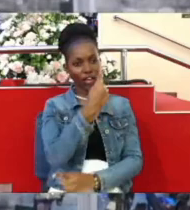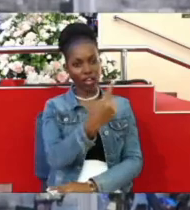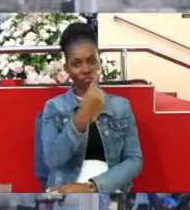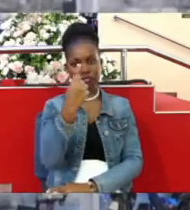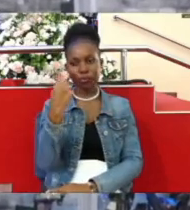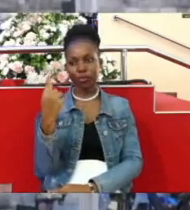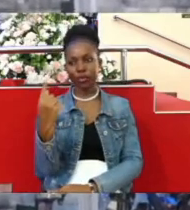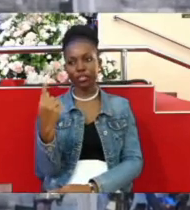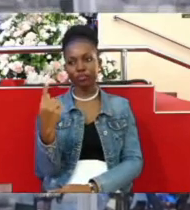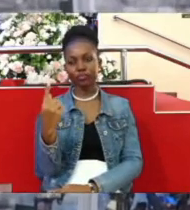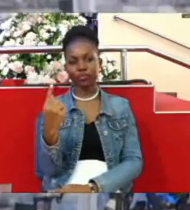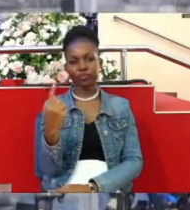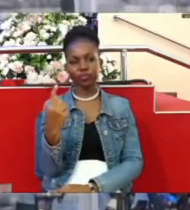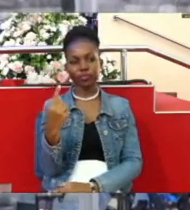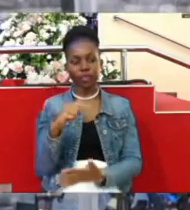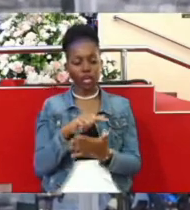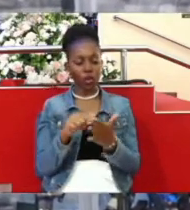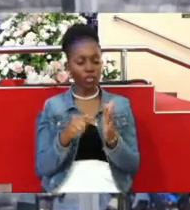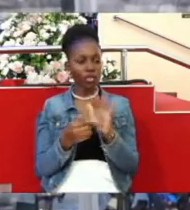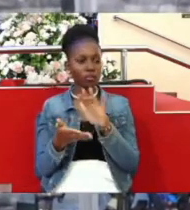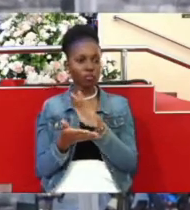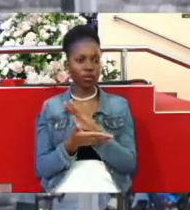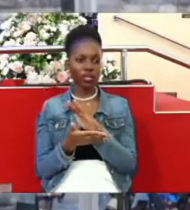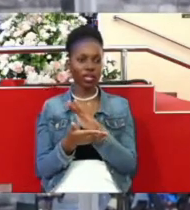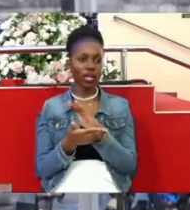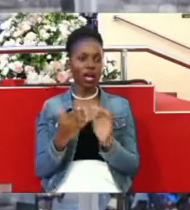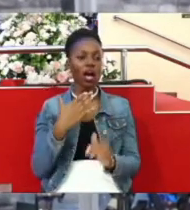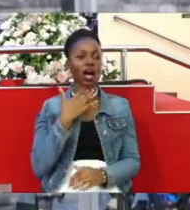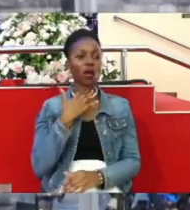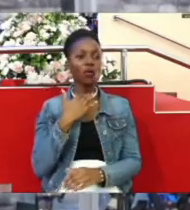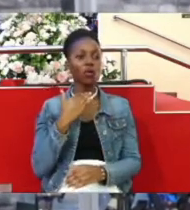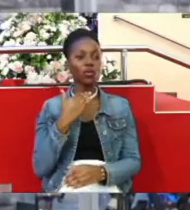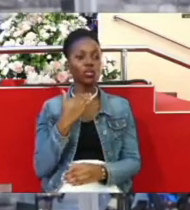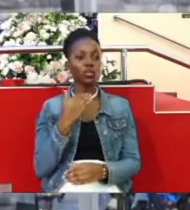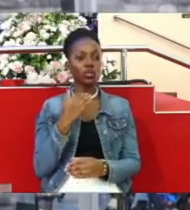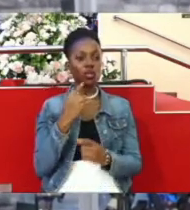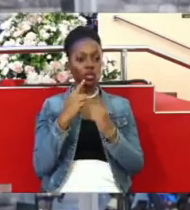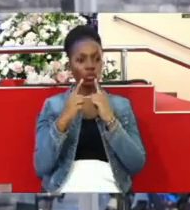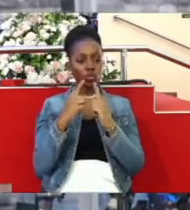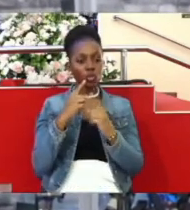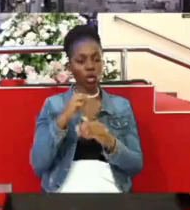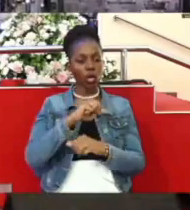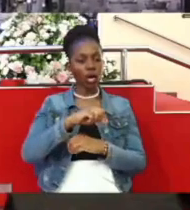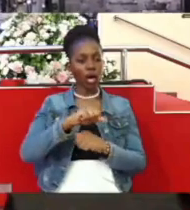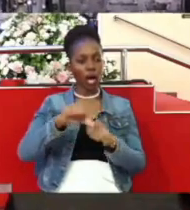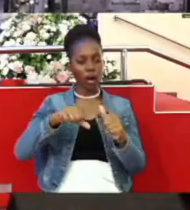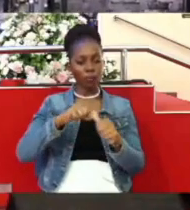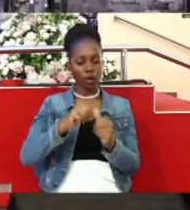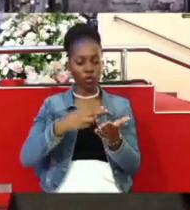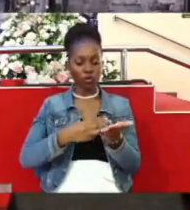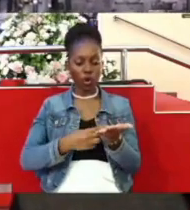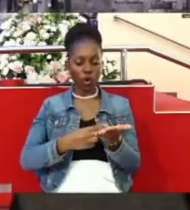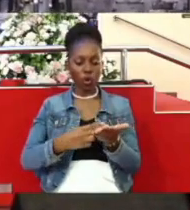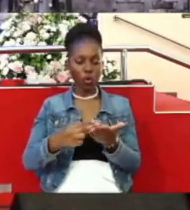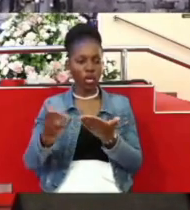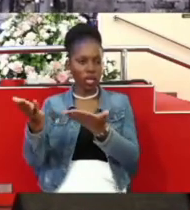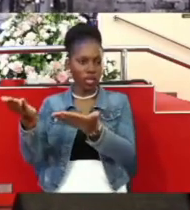Now, this morning, I would like to talk about divine wells of provision.